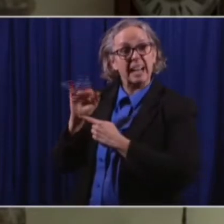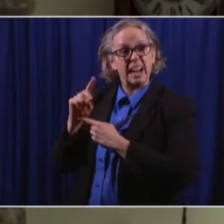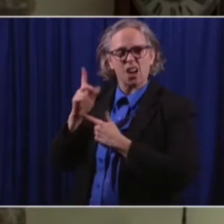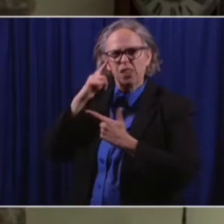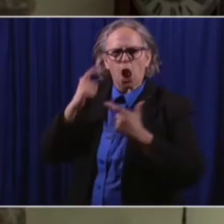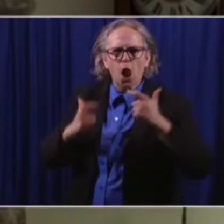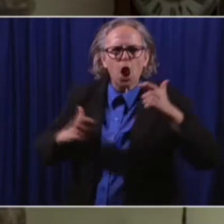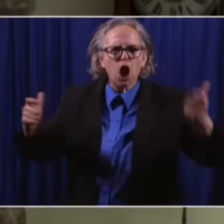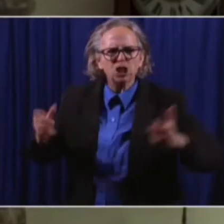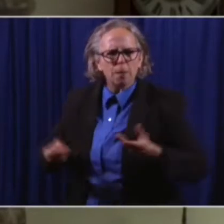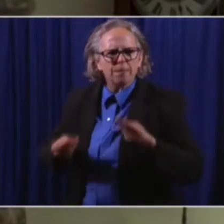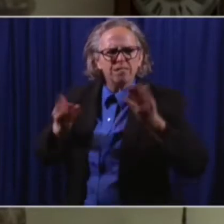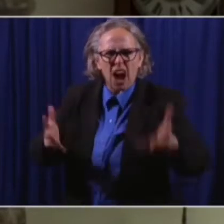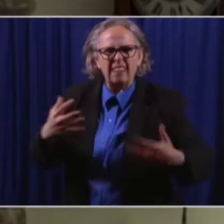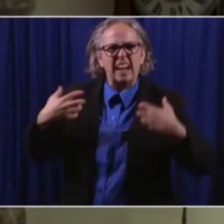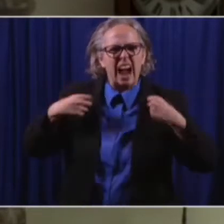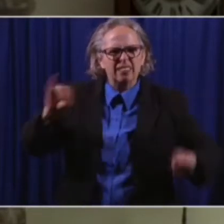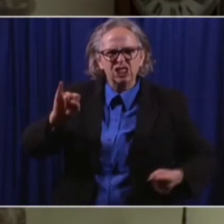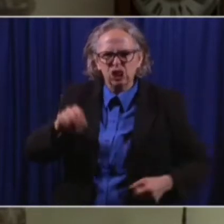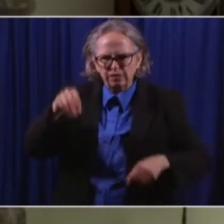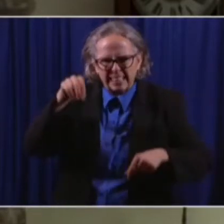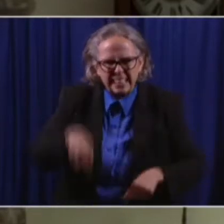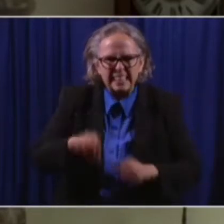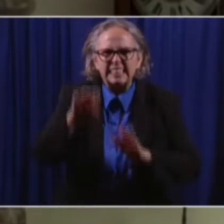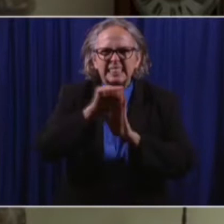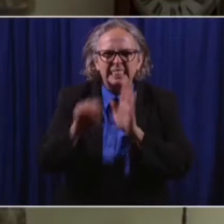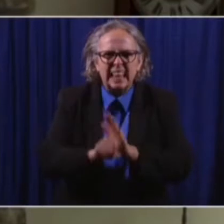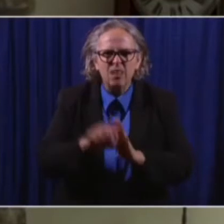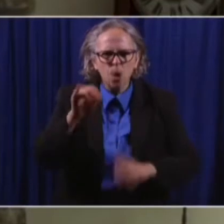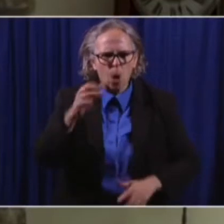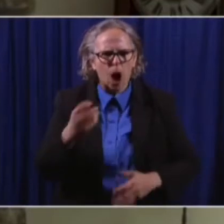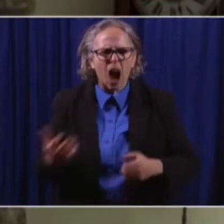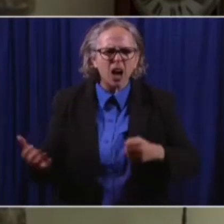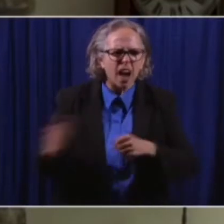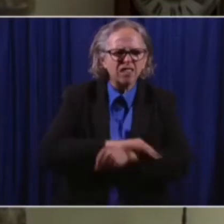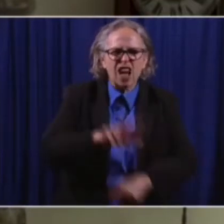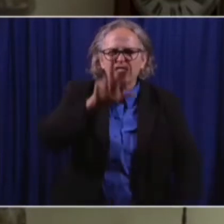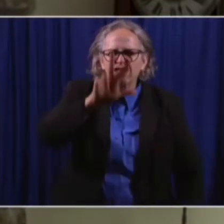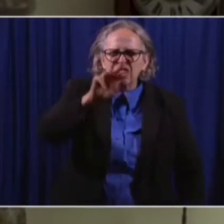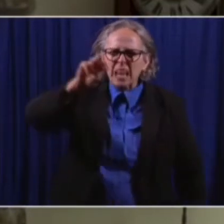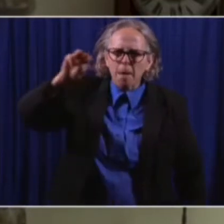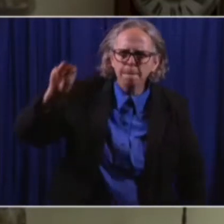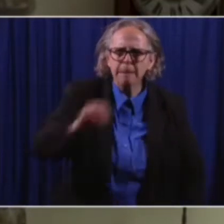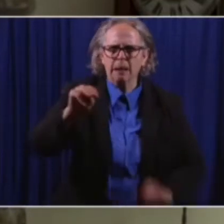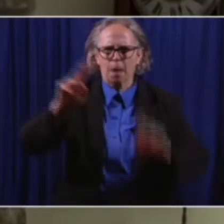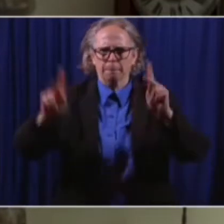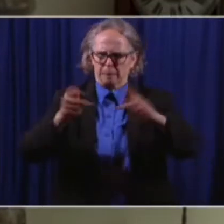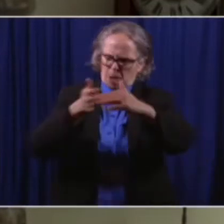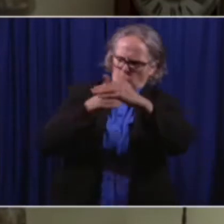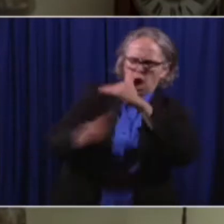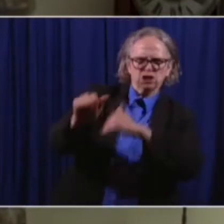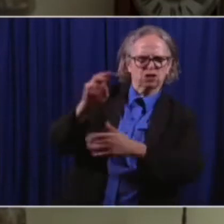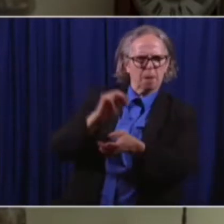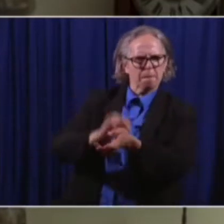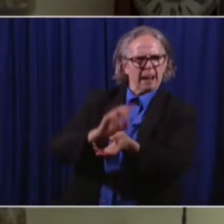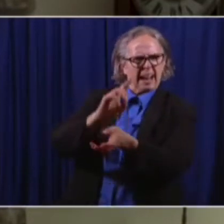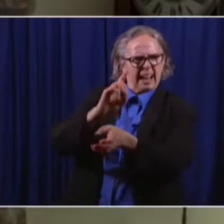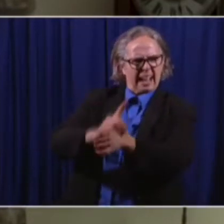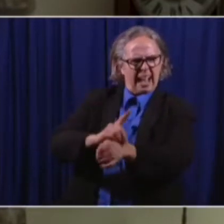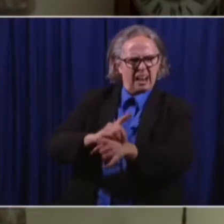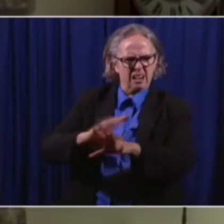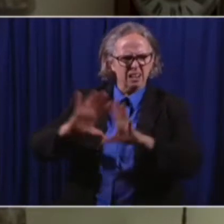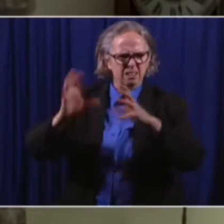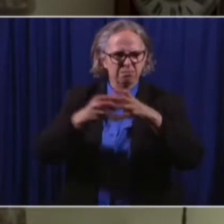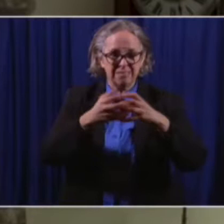Ohio. Medicaid covers 3 million Ohioans. Of those, nearly 90% are enrolled in a managed care